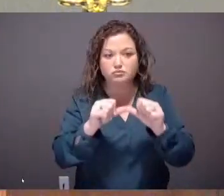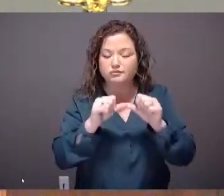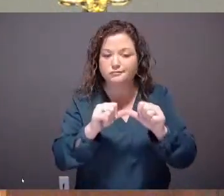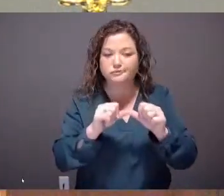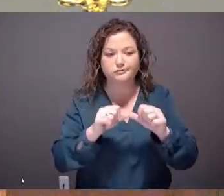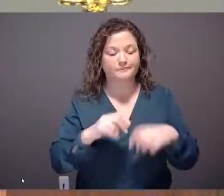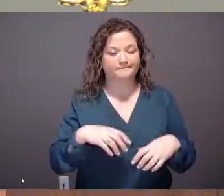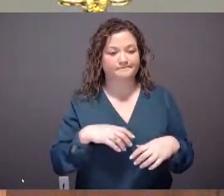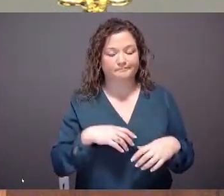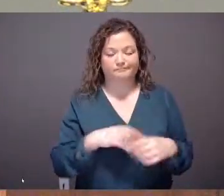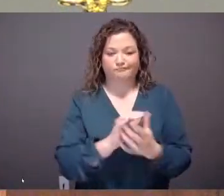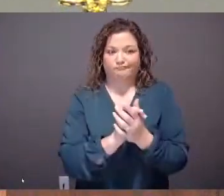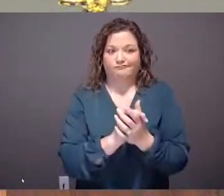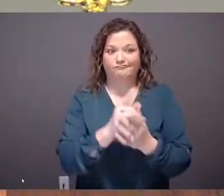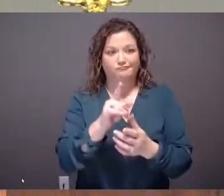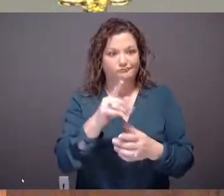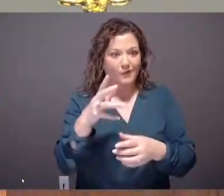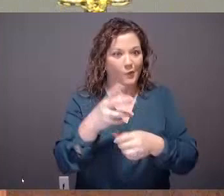on the win.